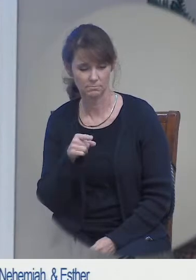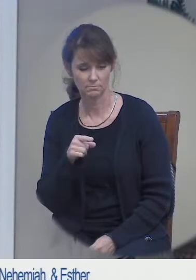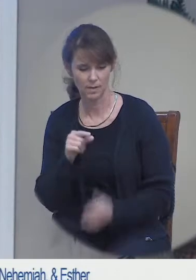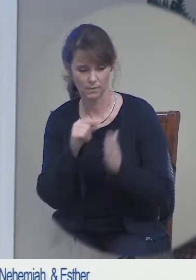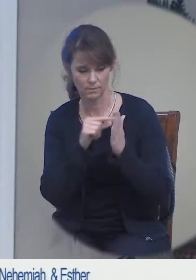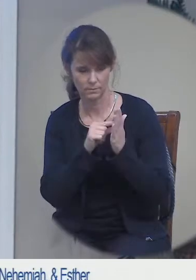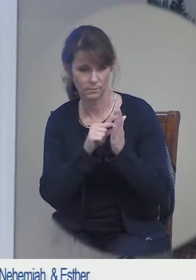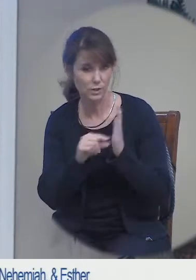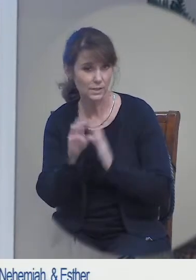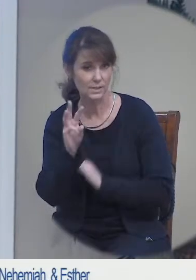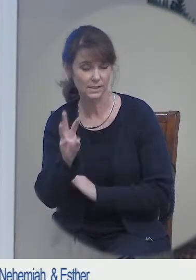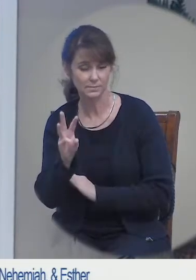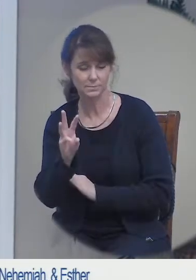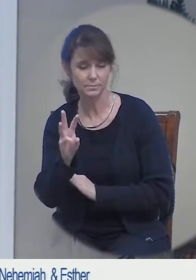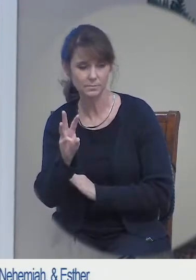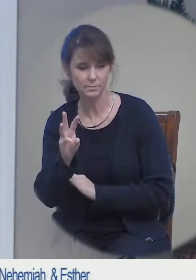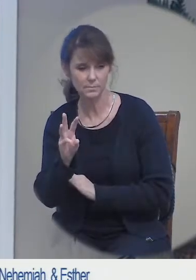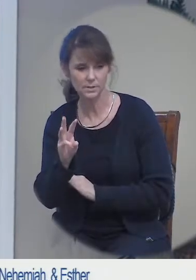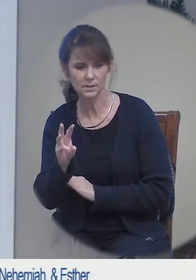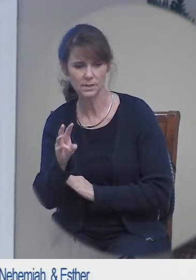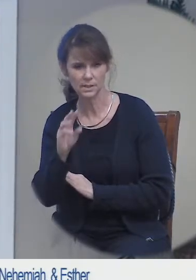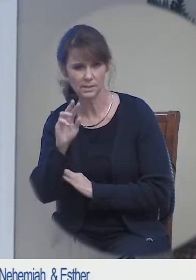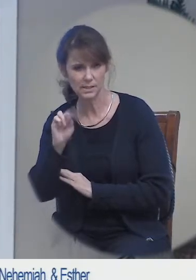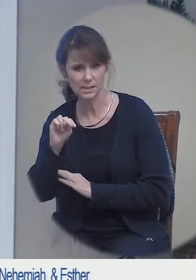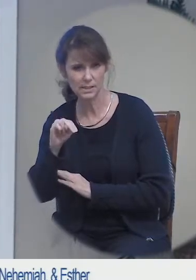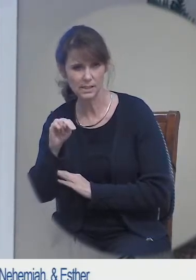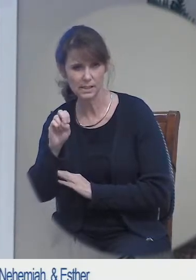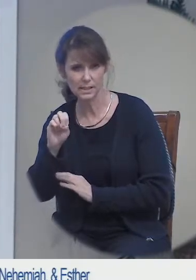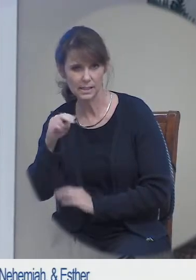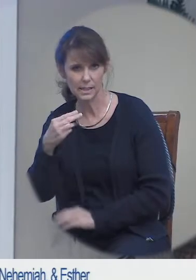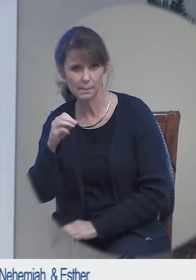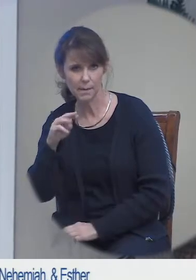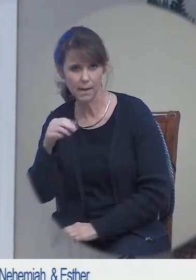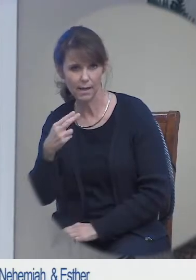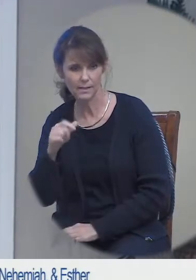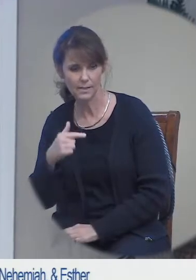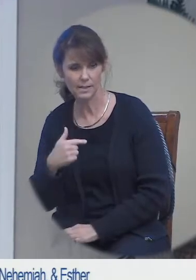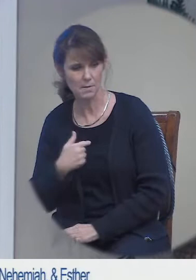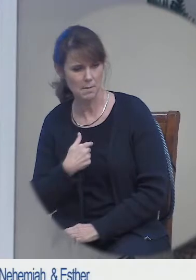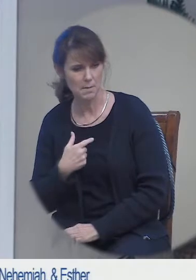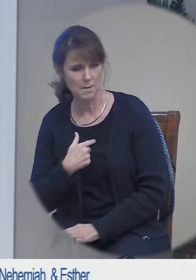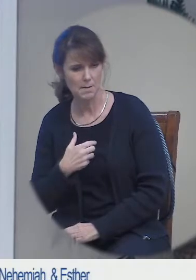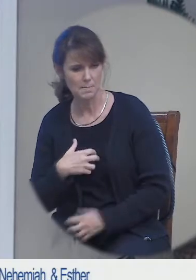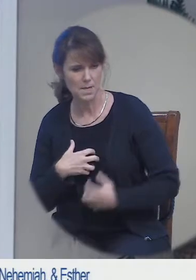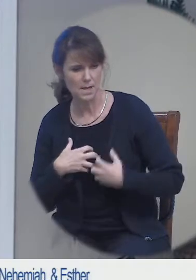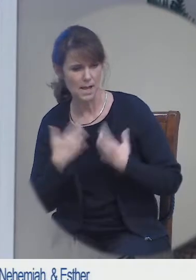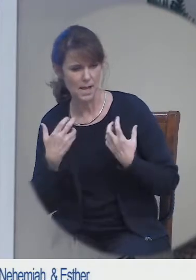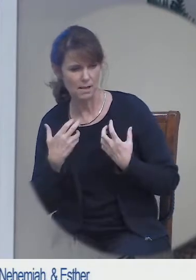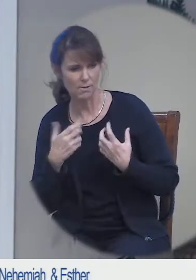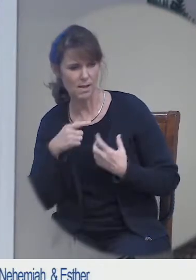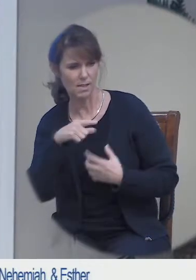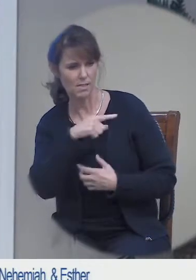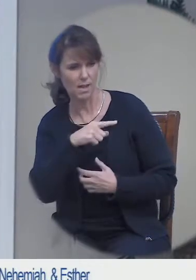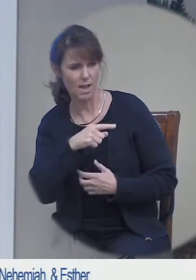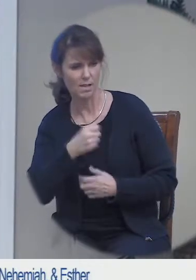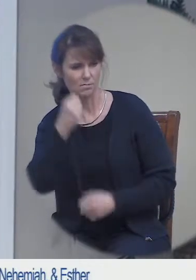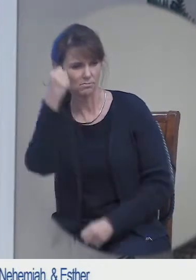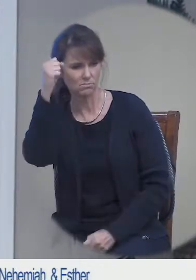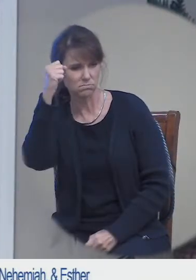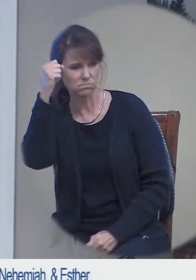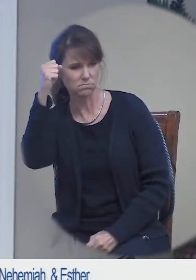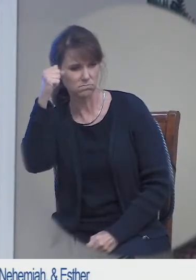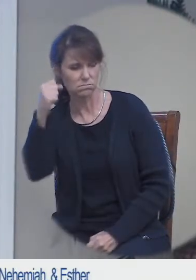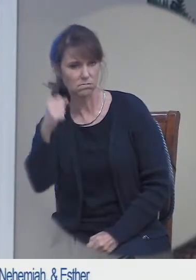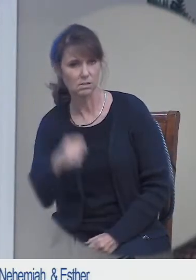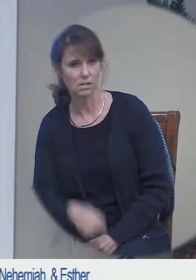in verse 6, then I was very angry when I heard their outcry in these words.